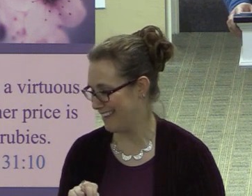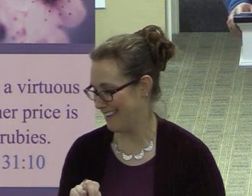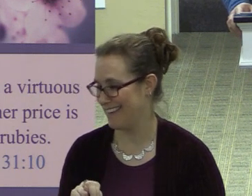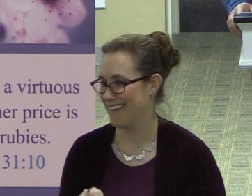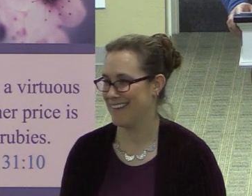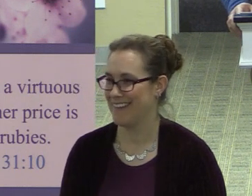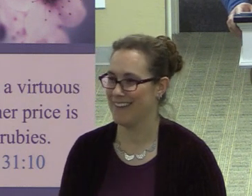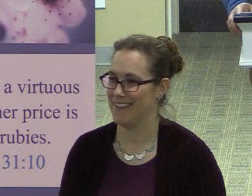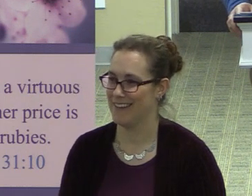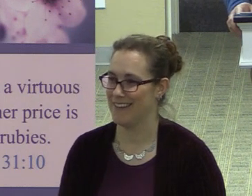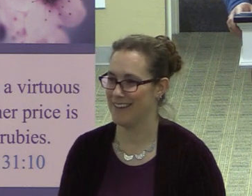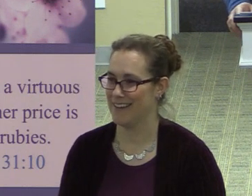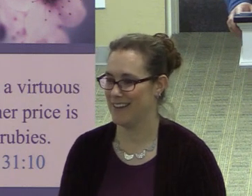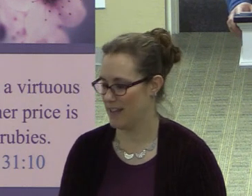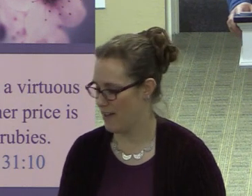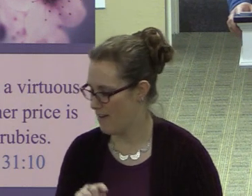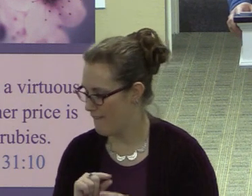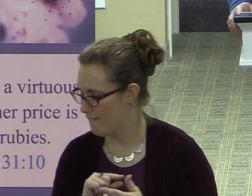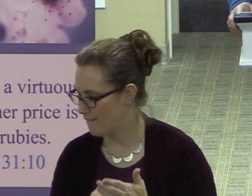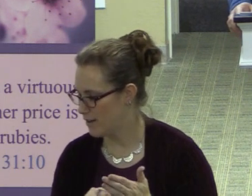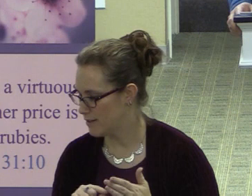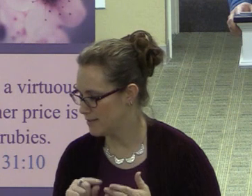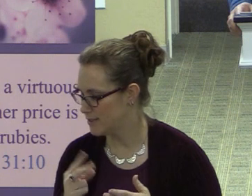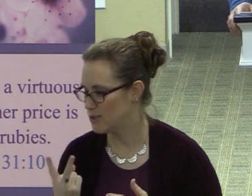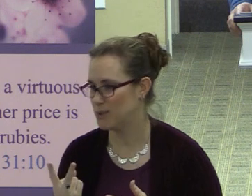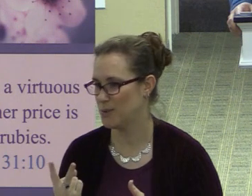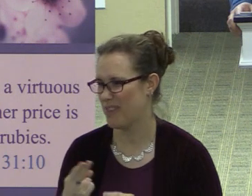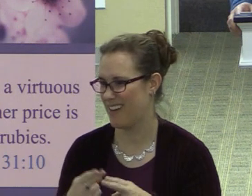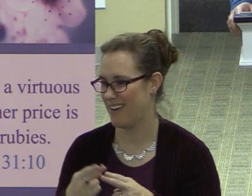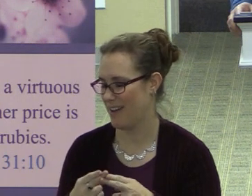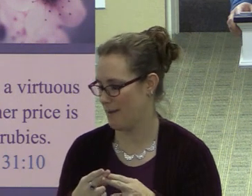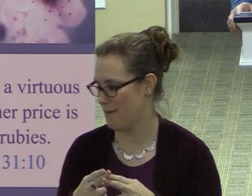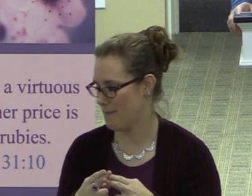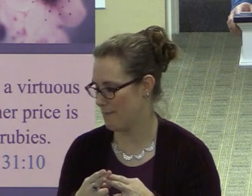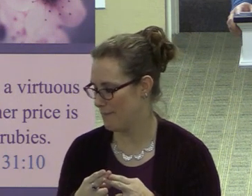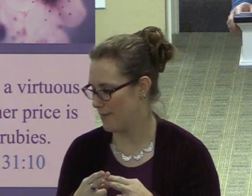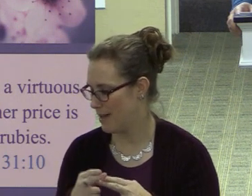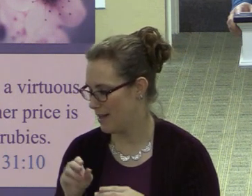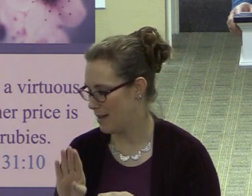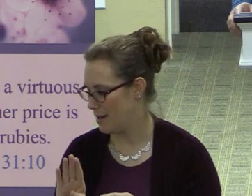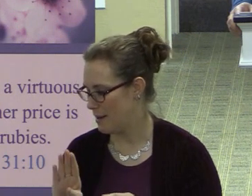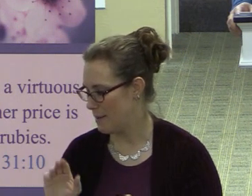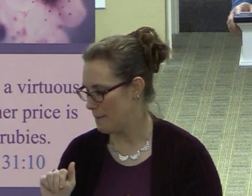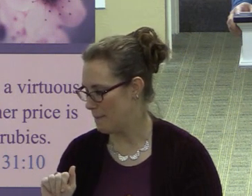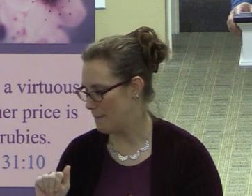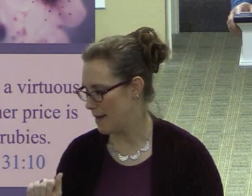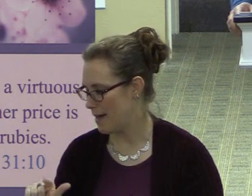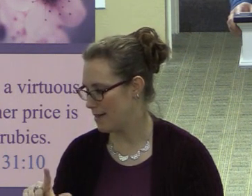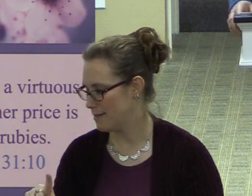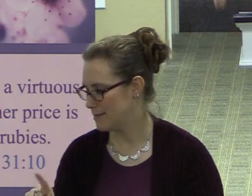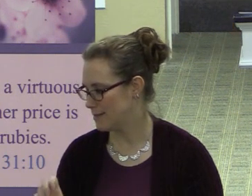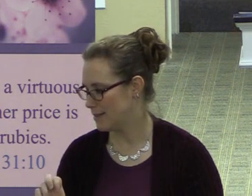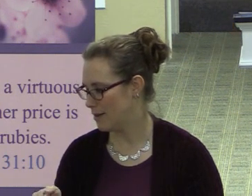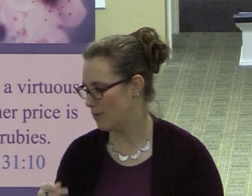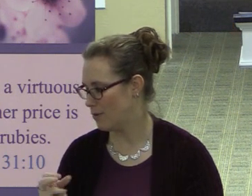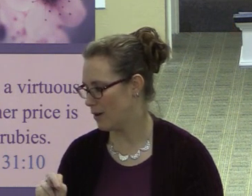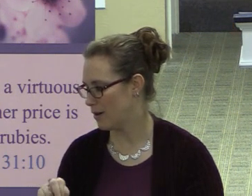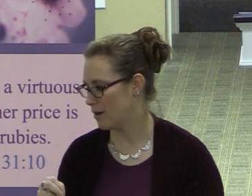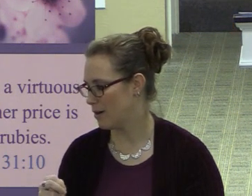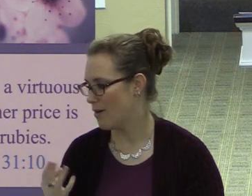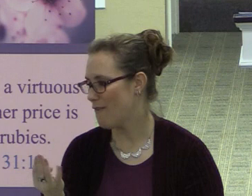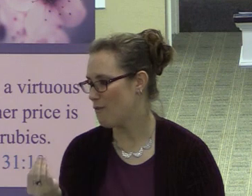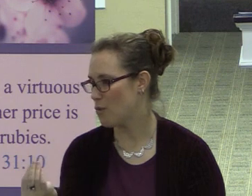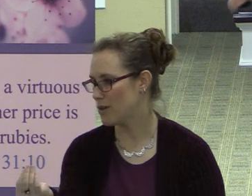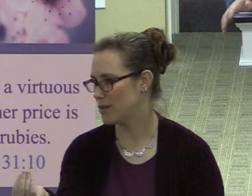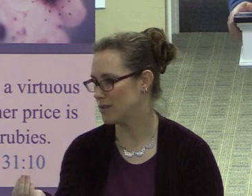But you know what you got to remember? You got to remember Exodus 13. God led them there. It's where God put